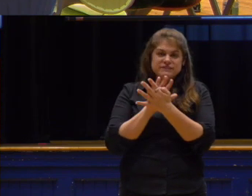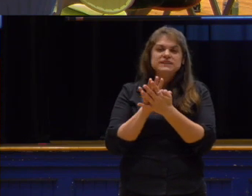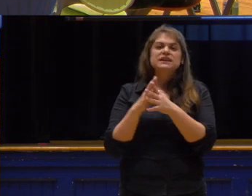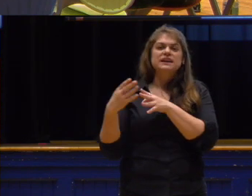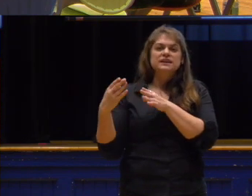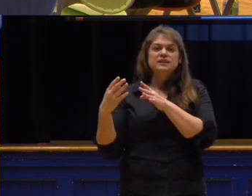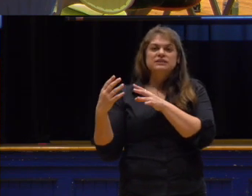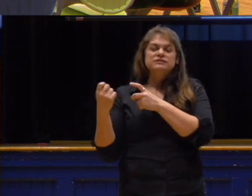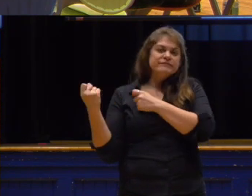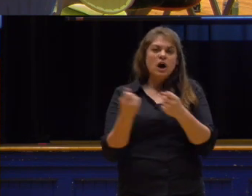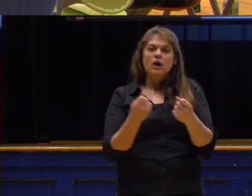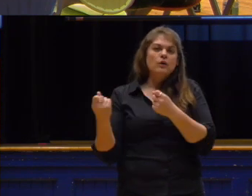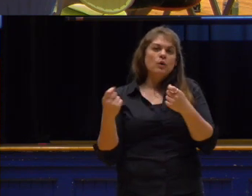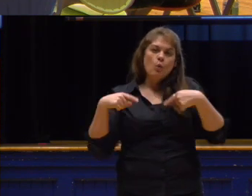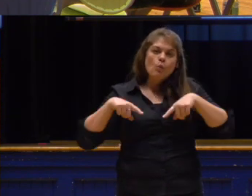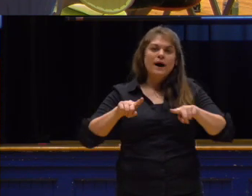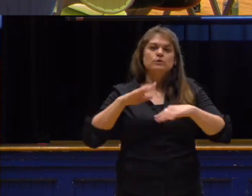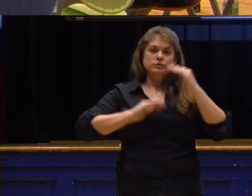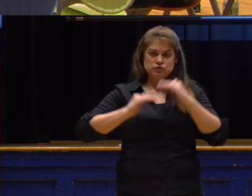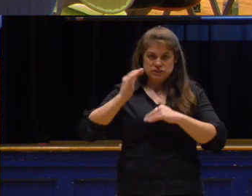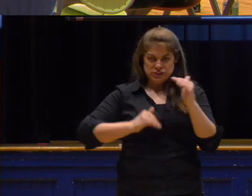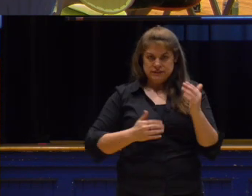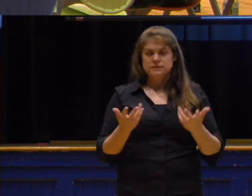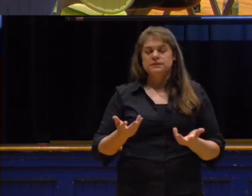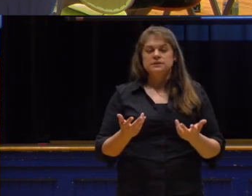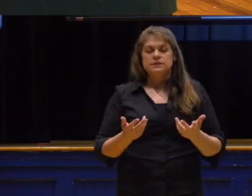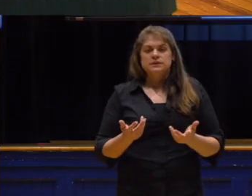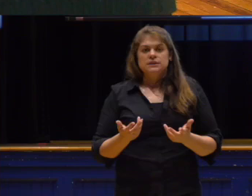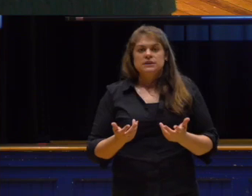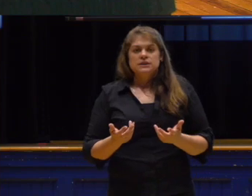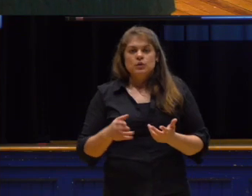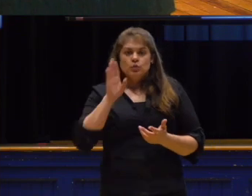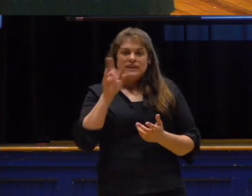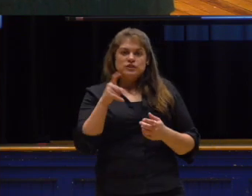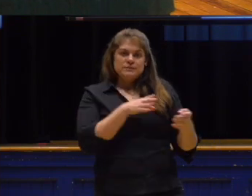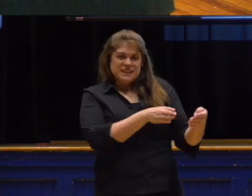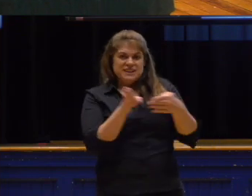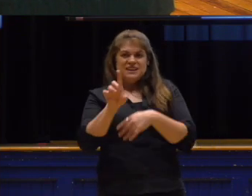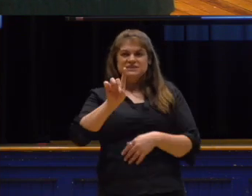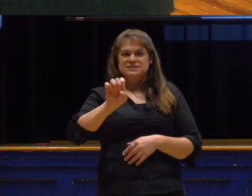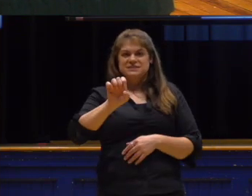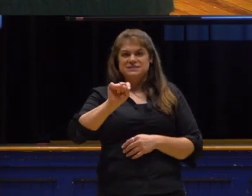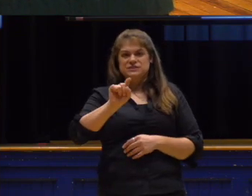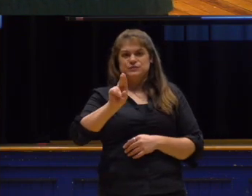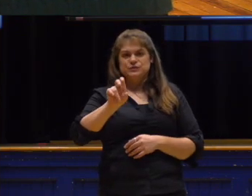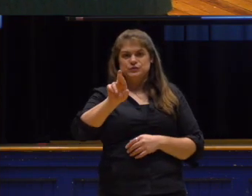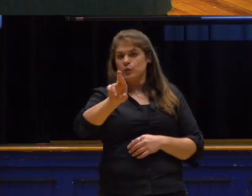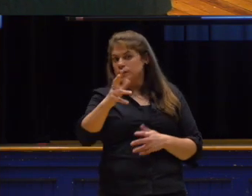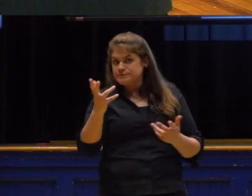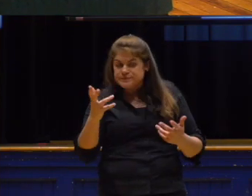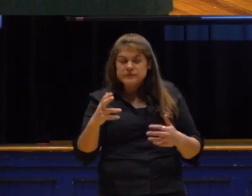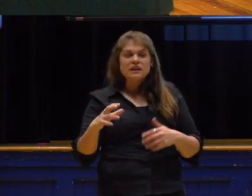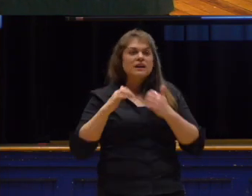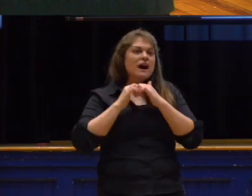to be while construction is going on? Are there going to need to be detours?